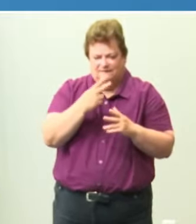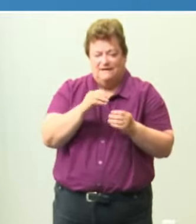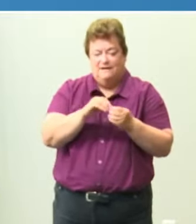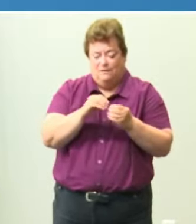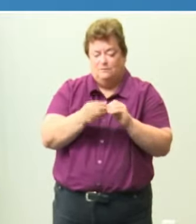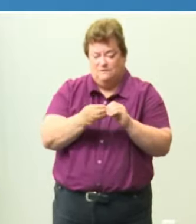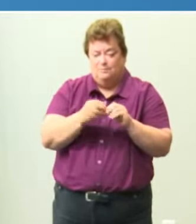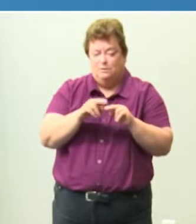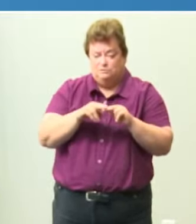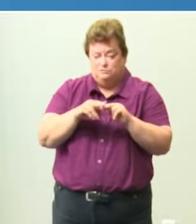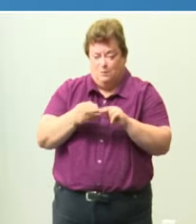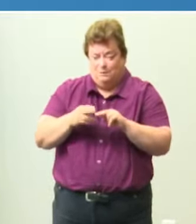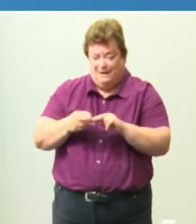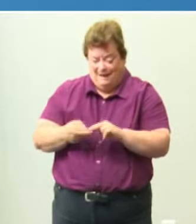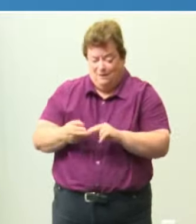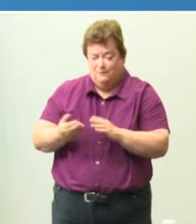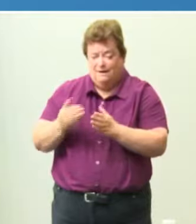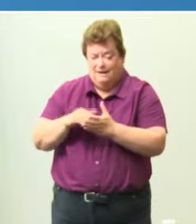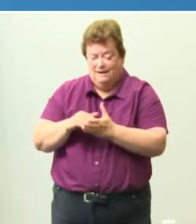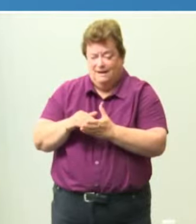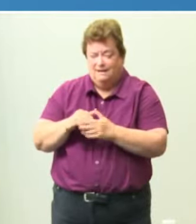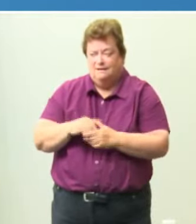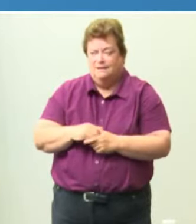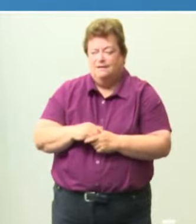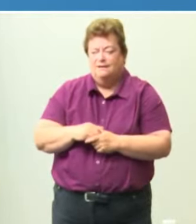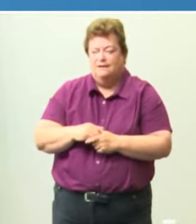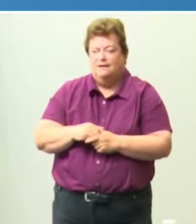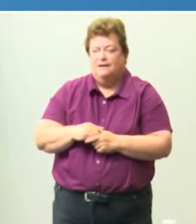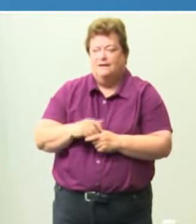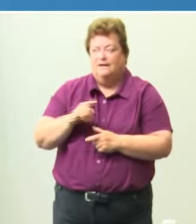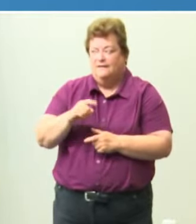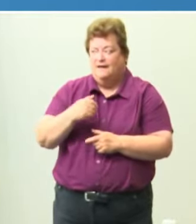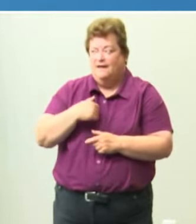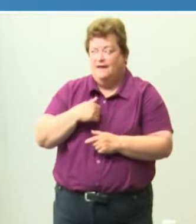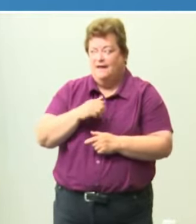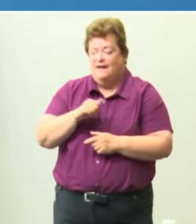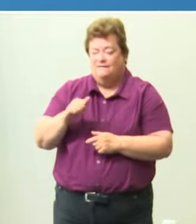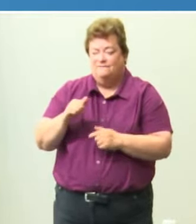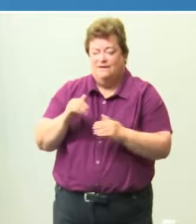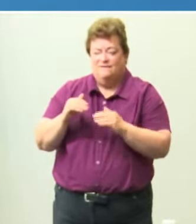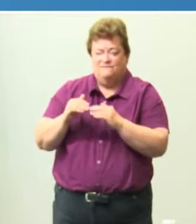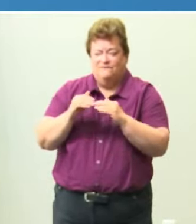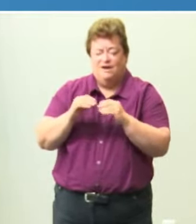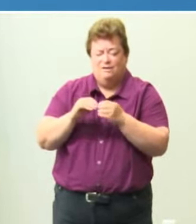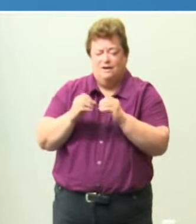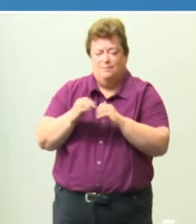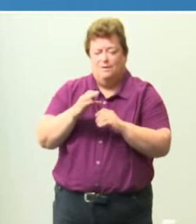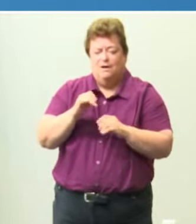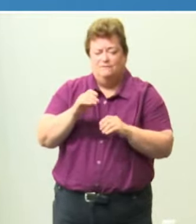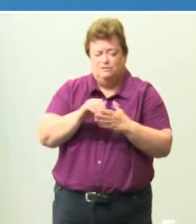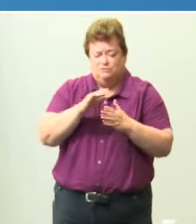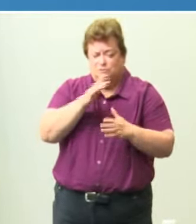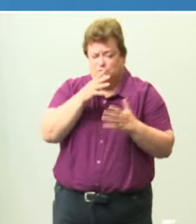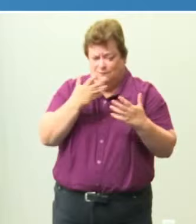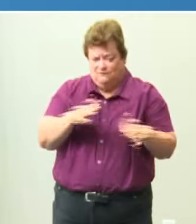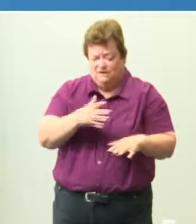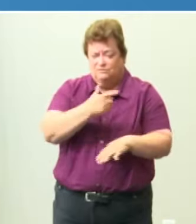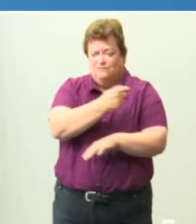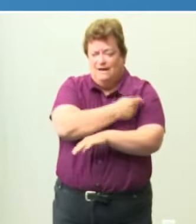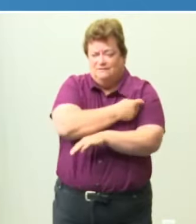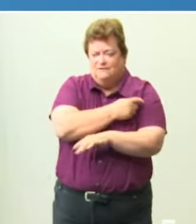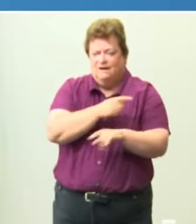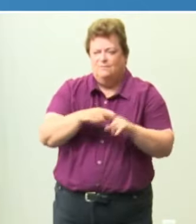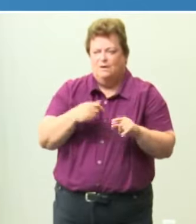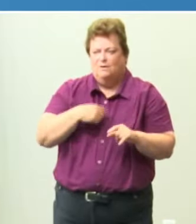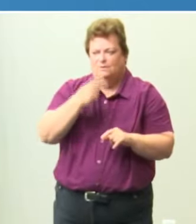down again. Primarily, they have a fair number of students vaccinated, but we still